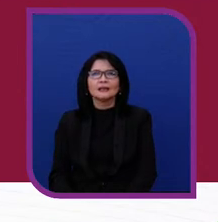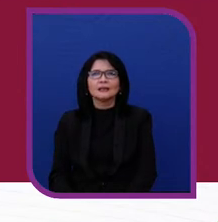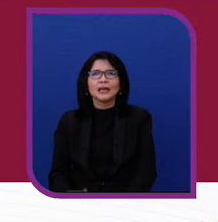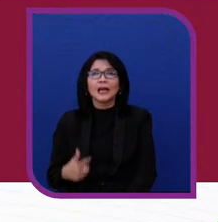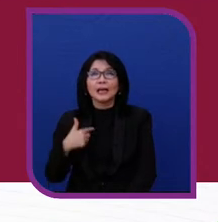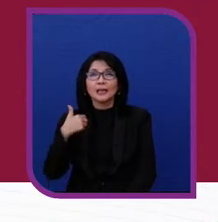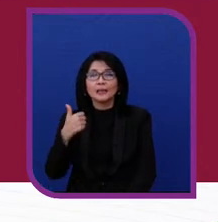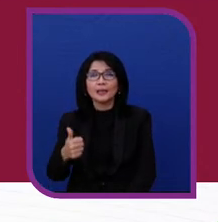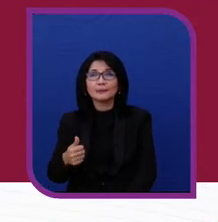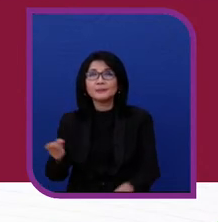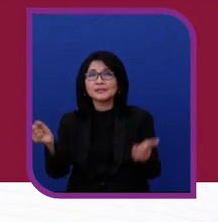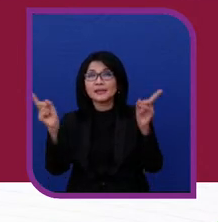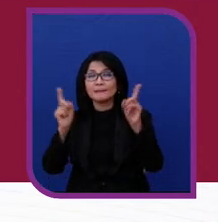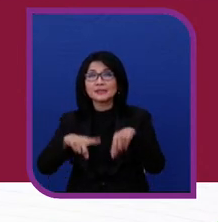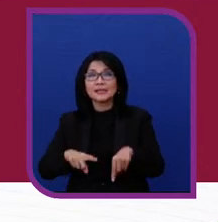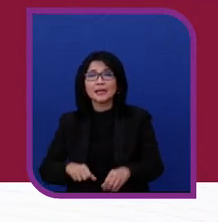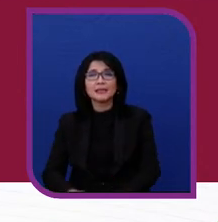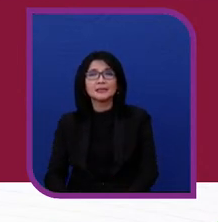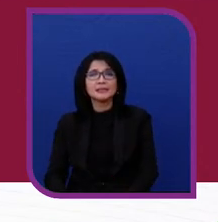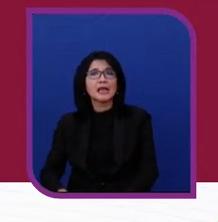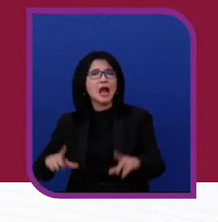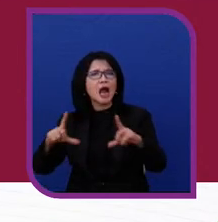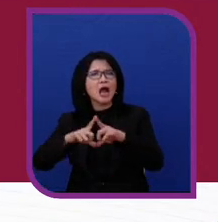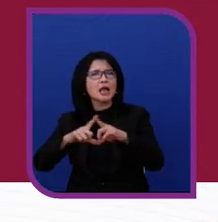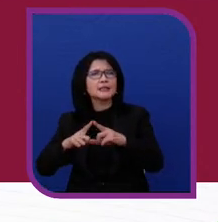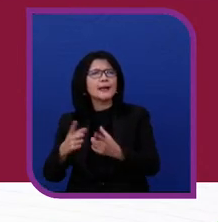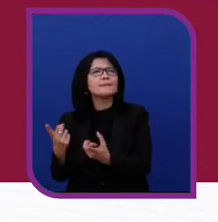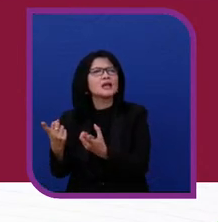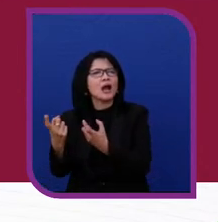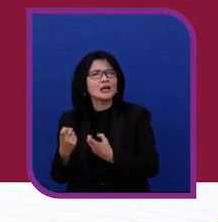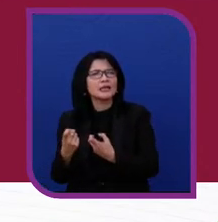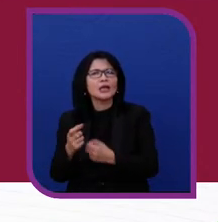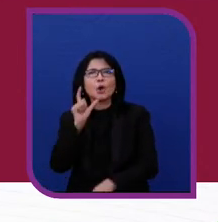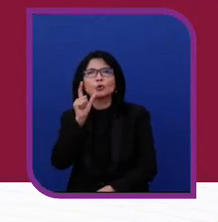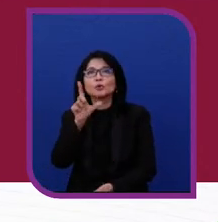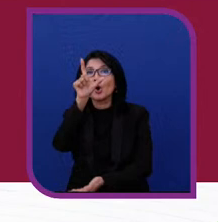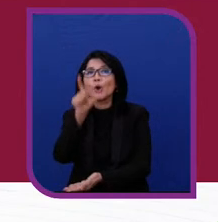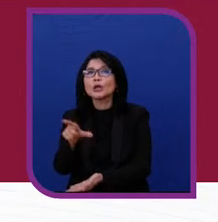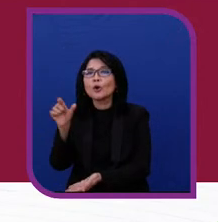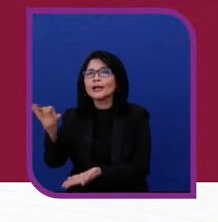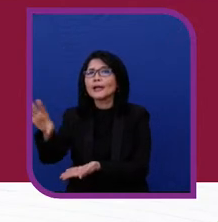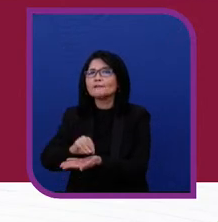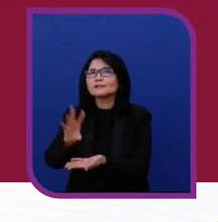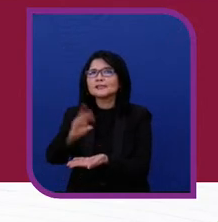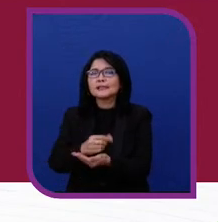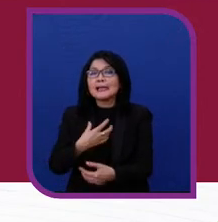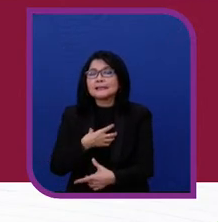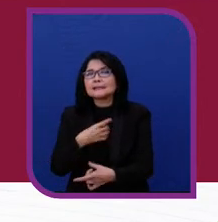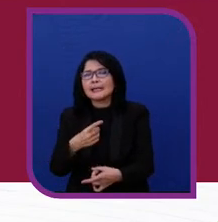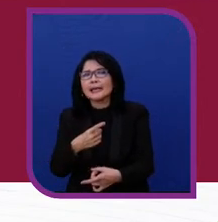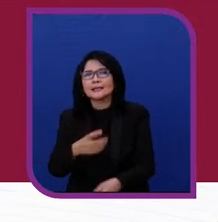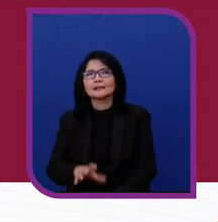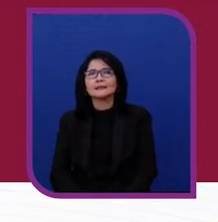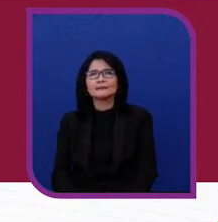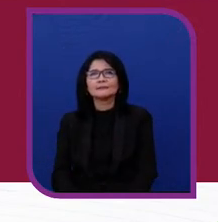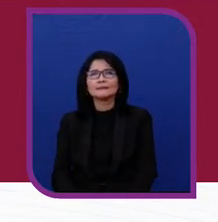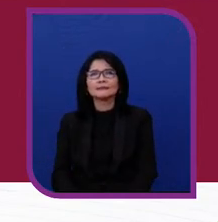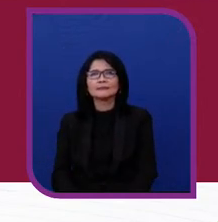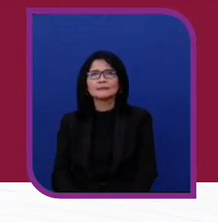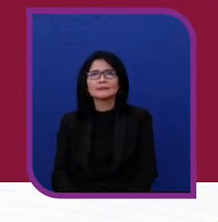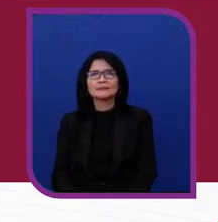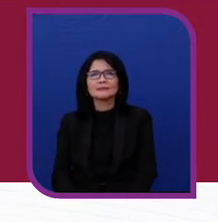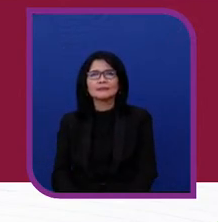but investor as well as Project owner softwares pihak pabrik partner private-public